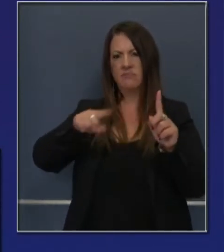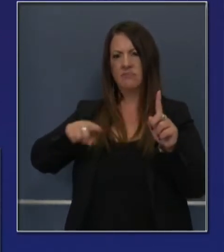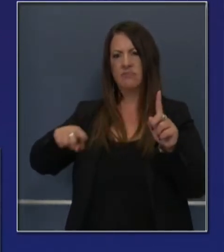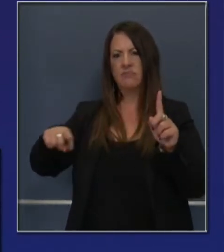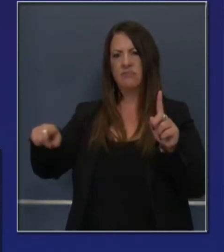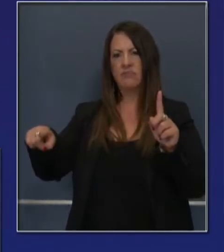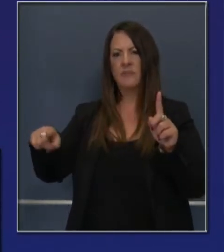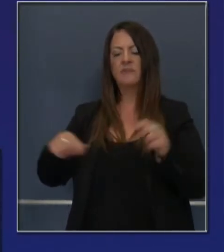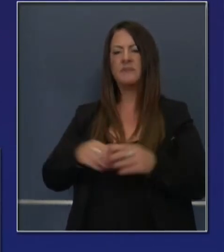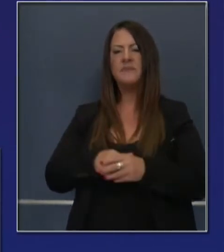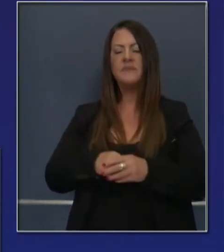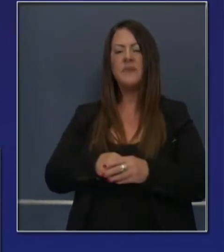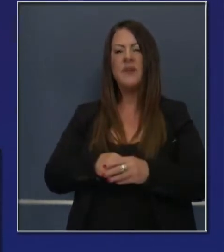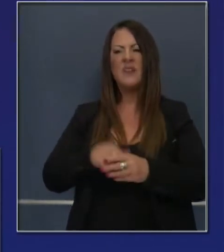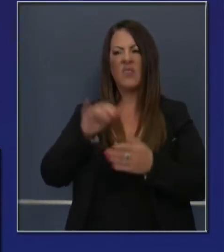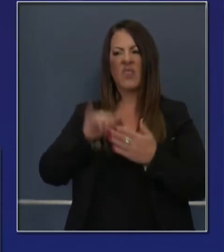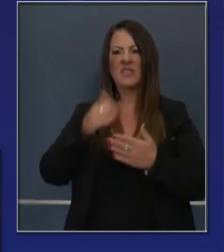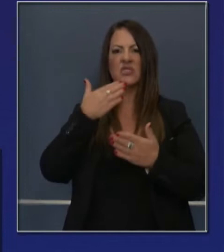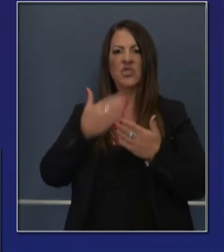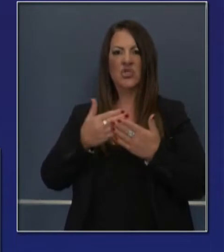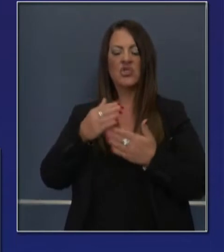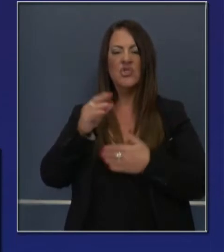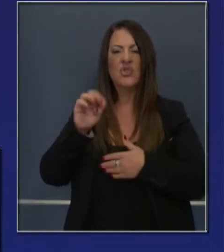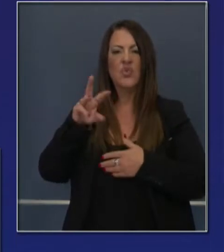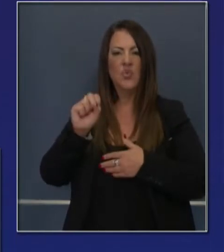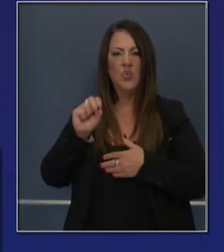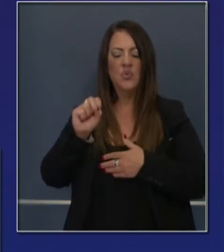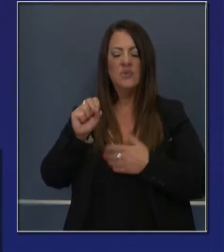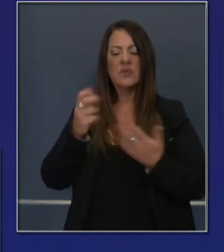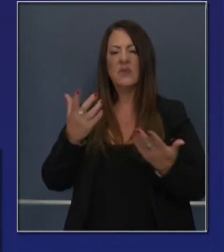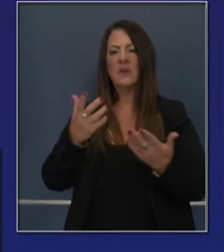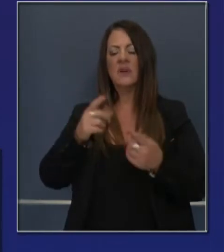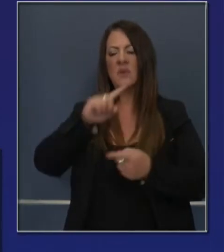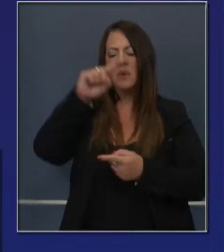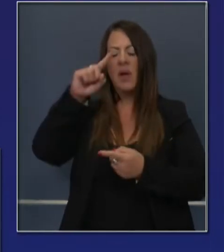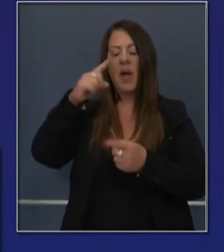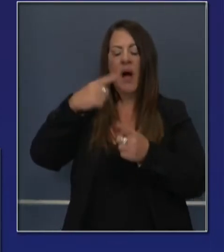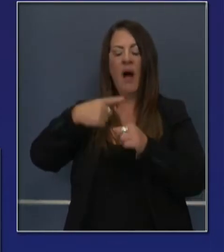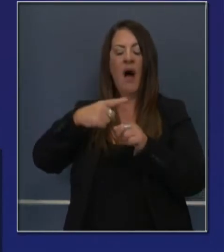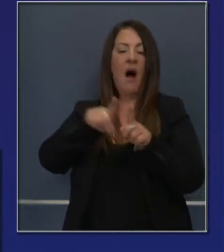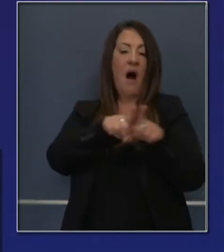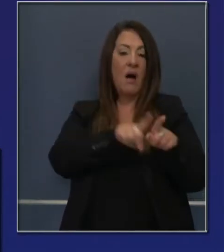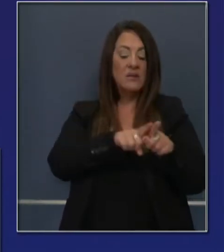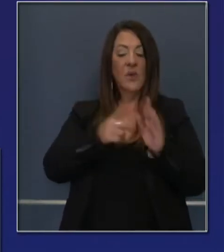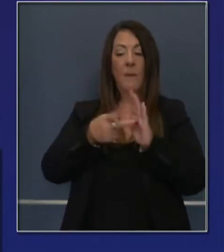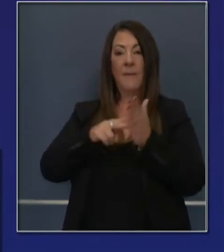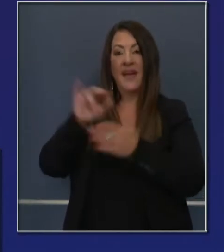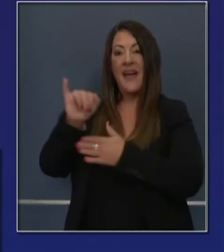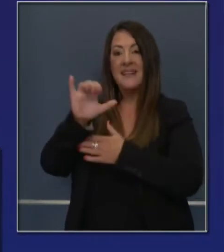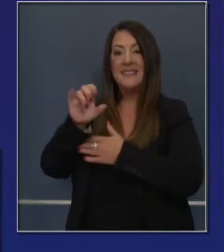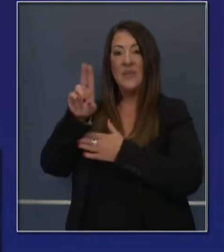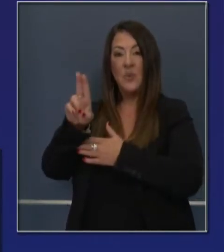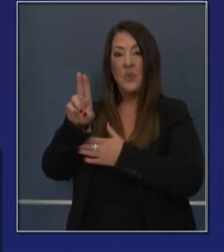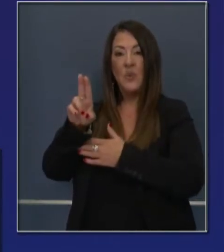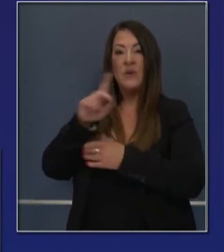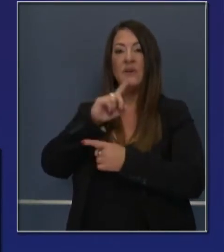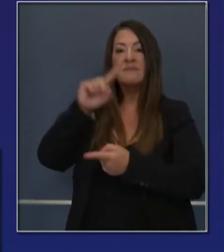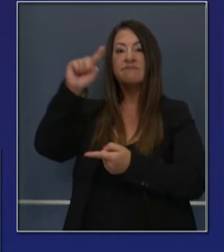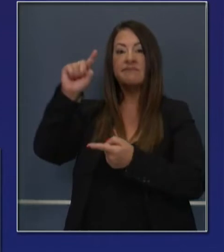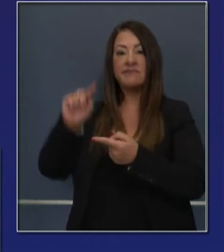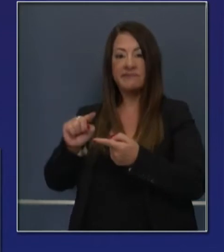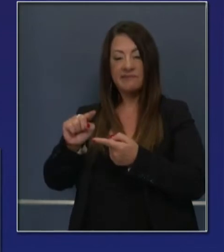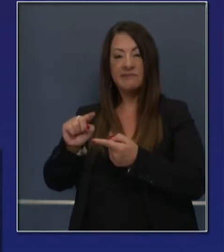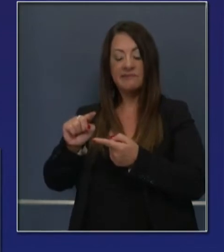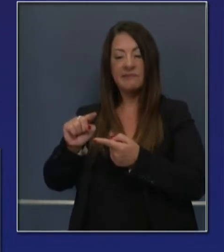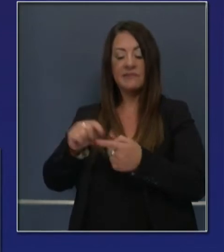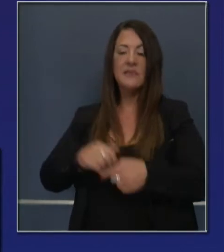2 weeks, 23% decline in the total number of ICU patients that we've admitted into our system over the